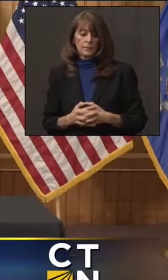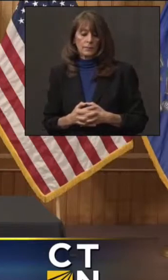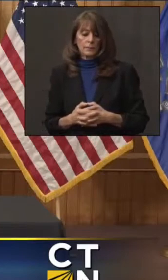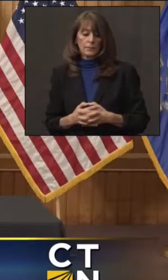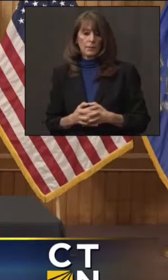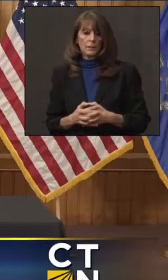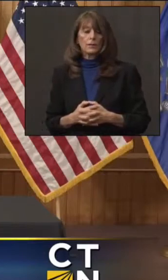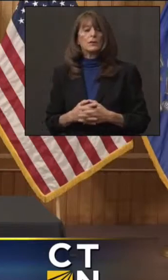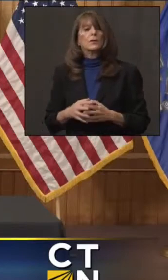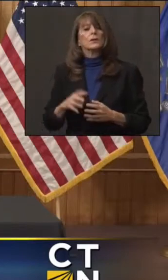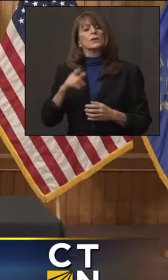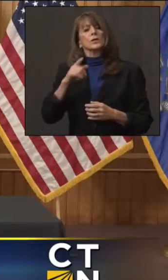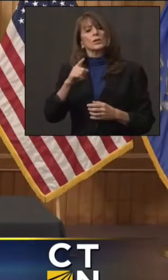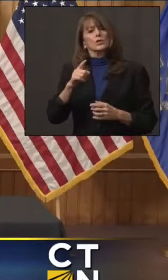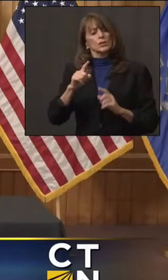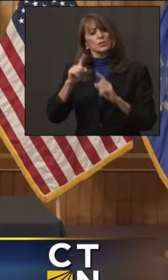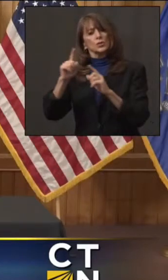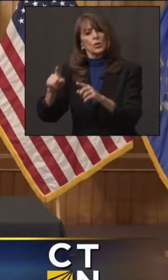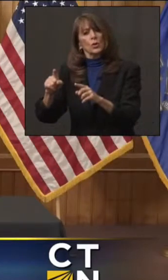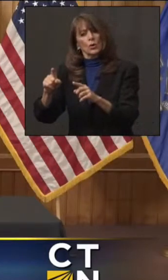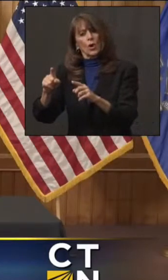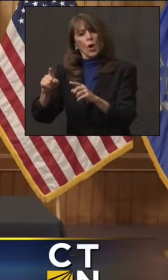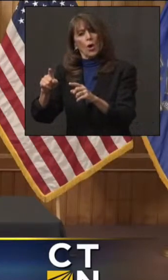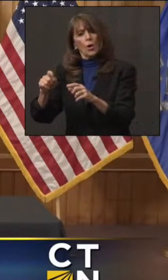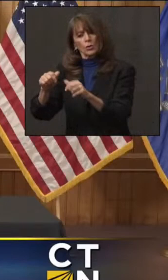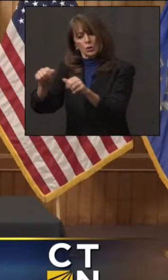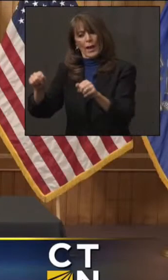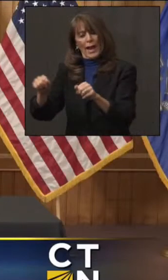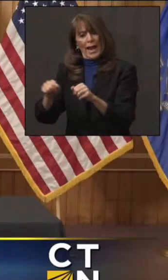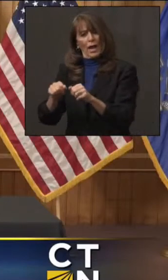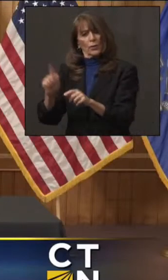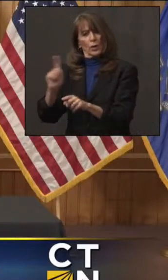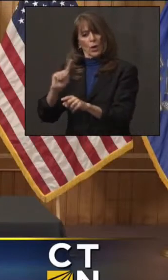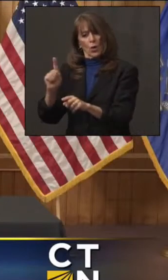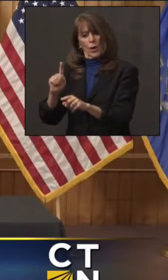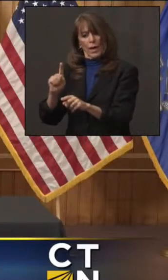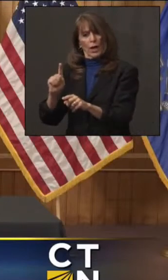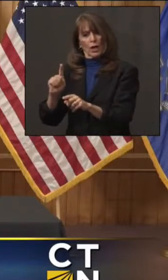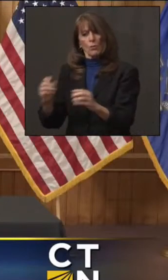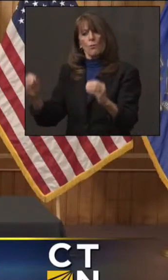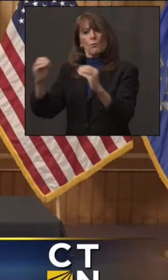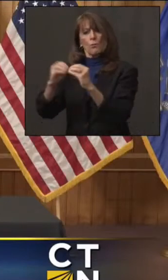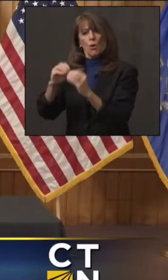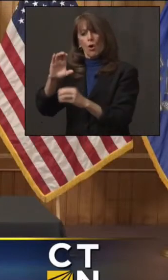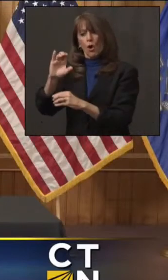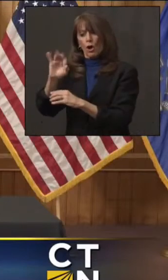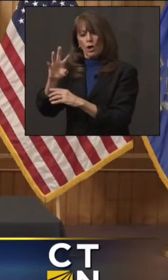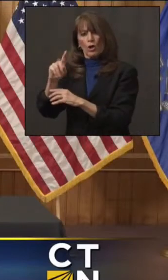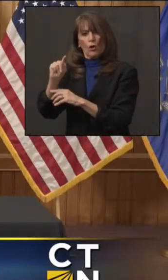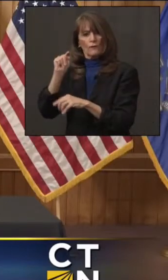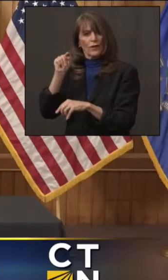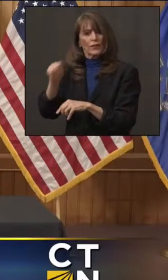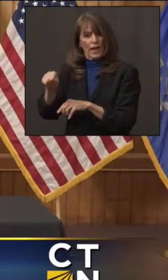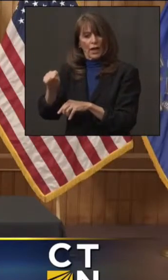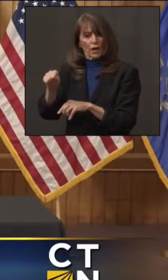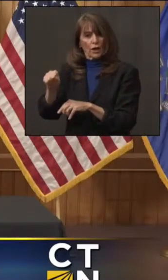see if they also are okay or are comfortable with getting this vaccine? Reg, you want to handle that?